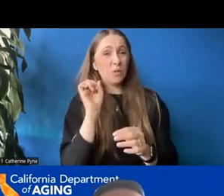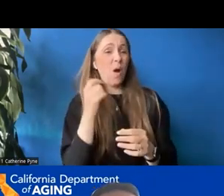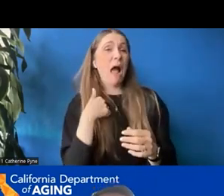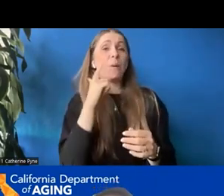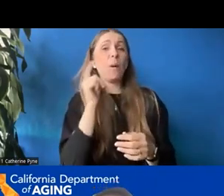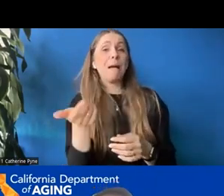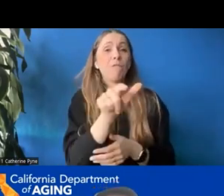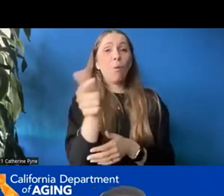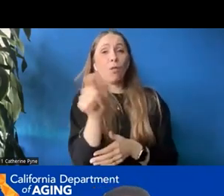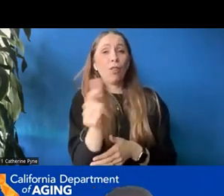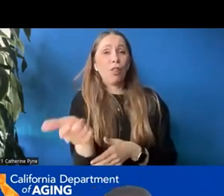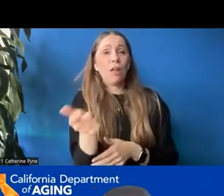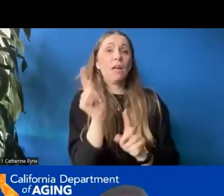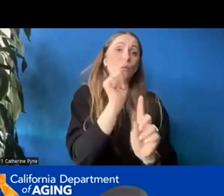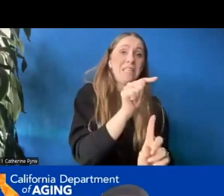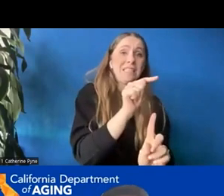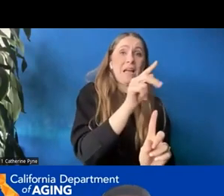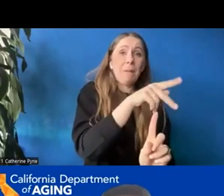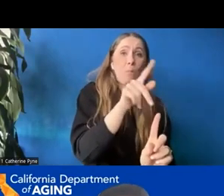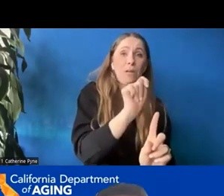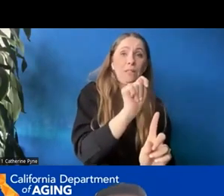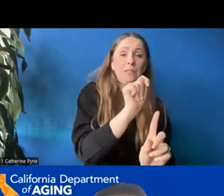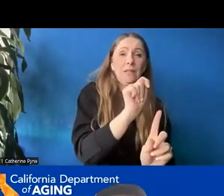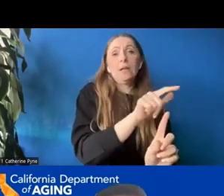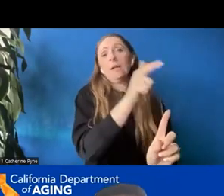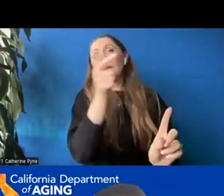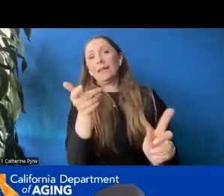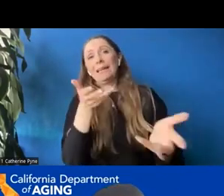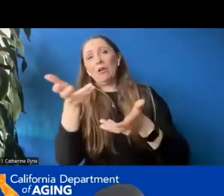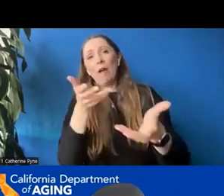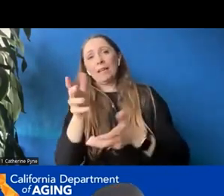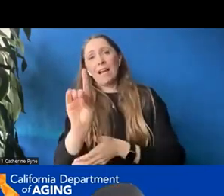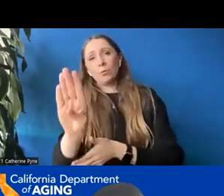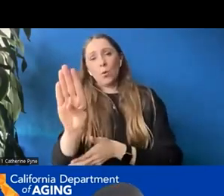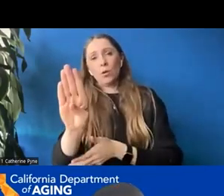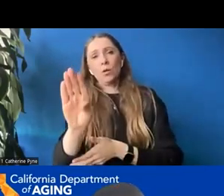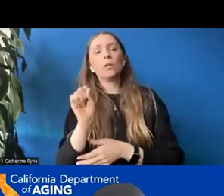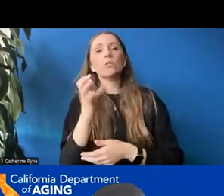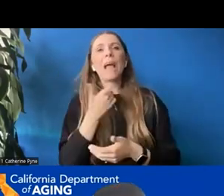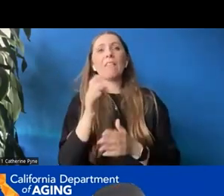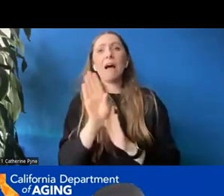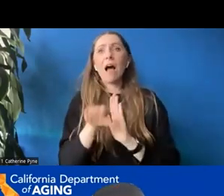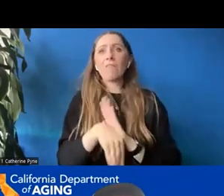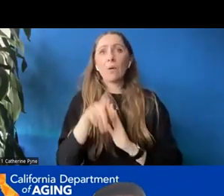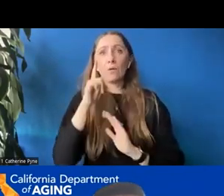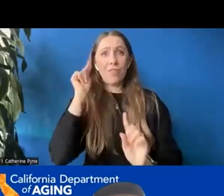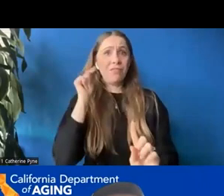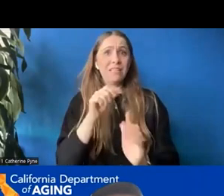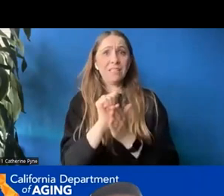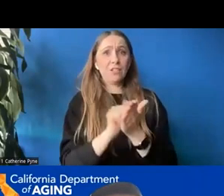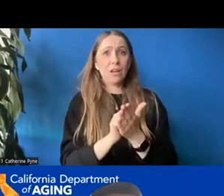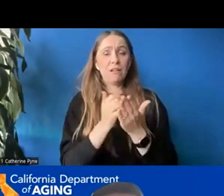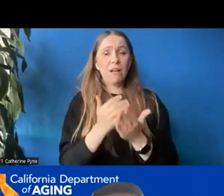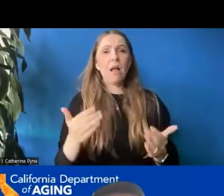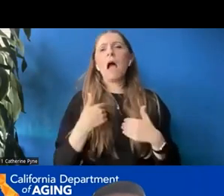toggling back and forth between the PowerPoint slide deck and an interactive dashboard. And so we have 30 minutes for this agenda item, only have a handful